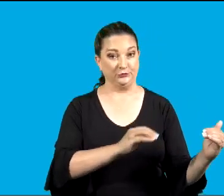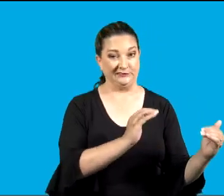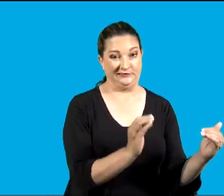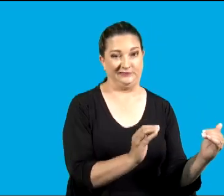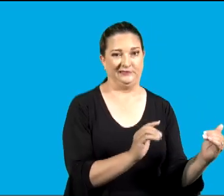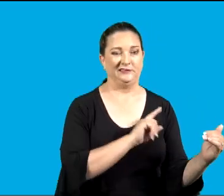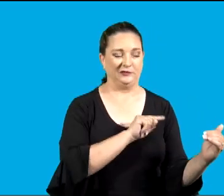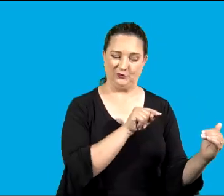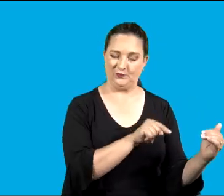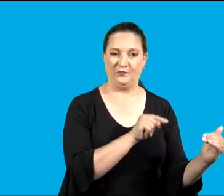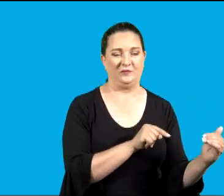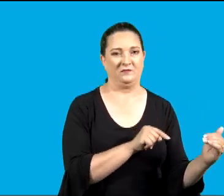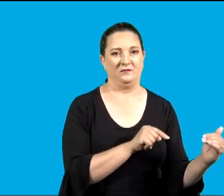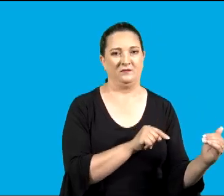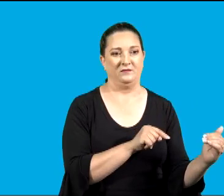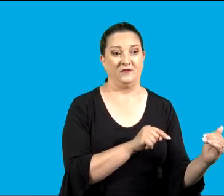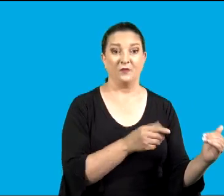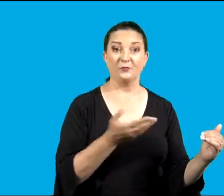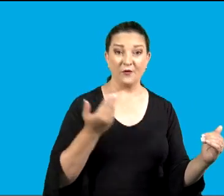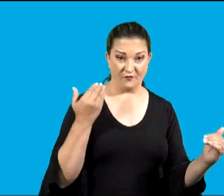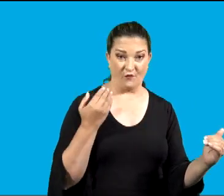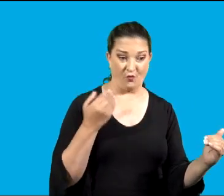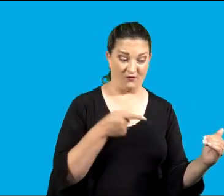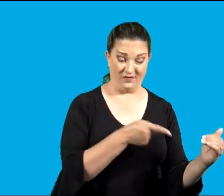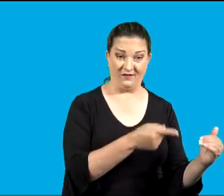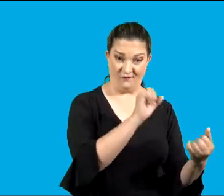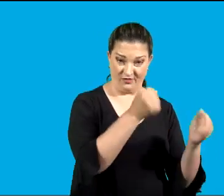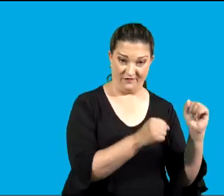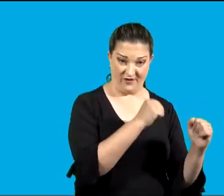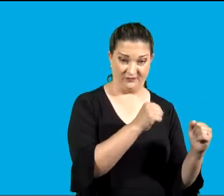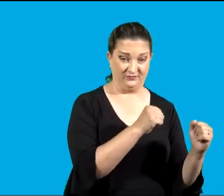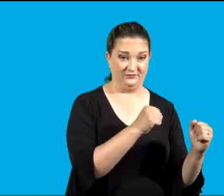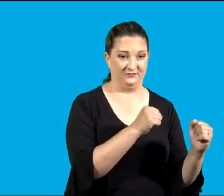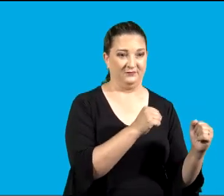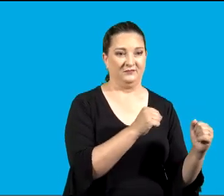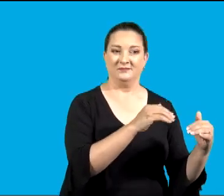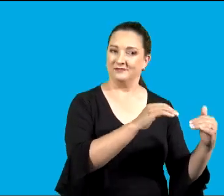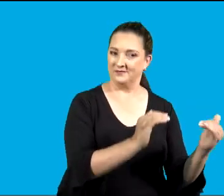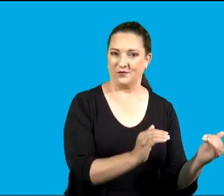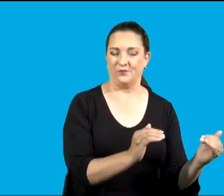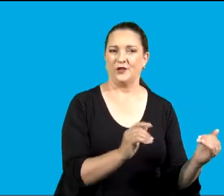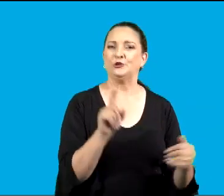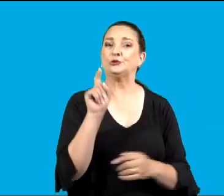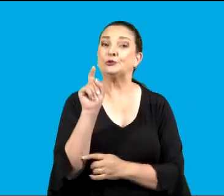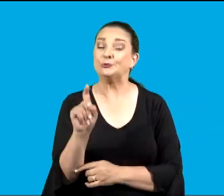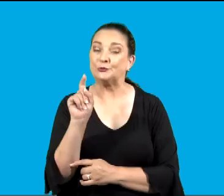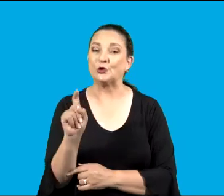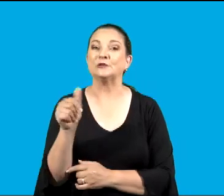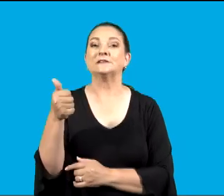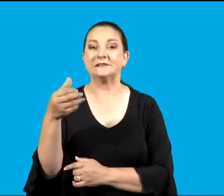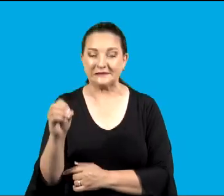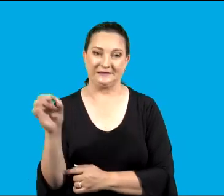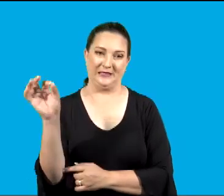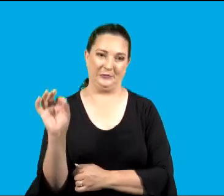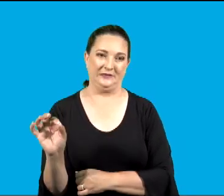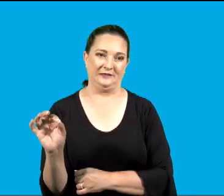13,200 because that is what was recorded in the factory overheads. Yet 60% of this expense